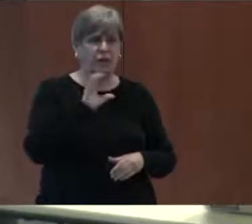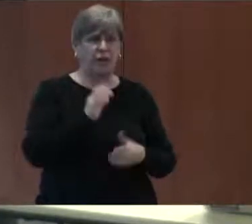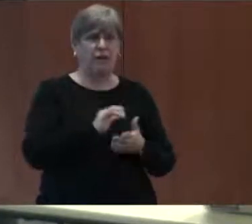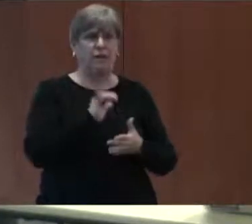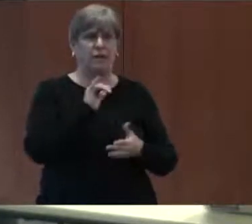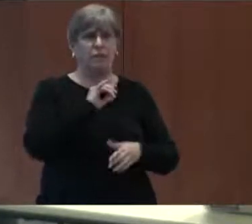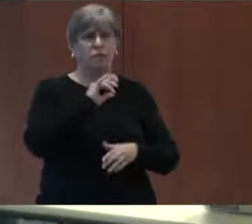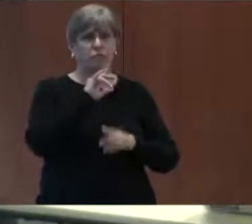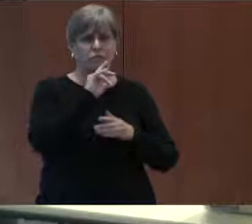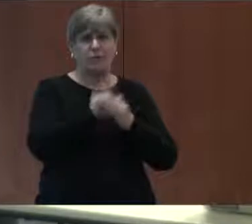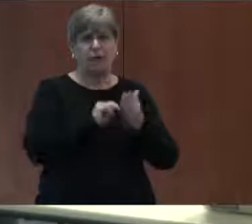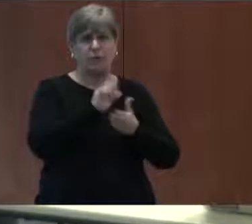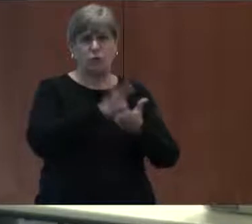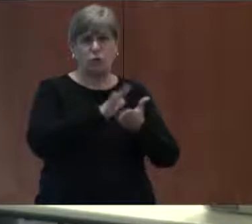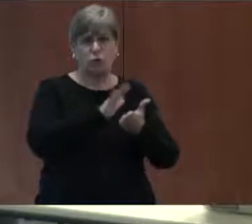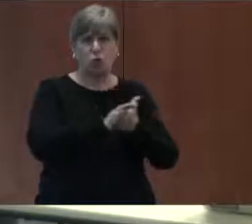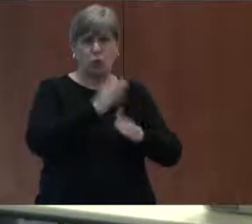was